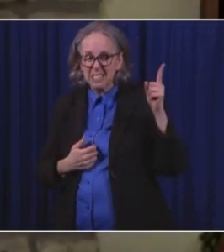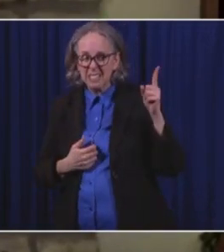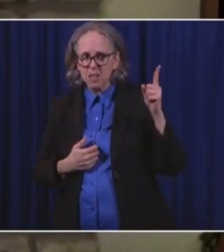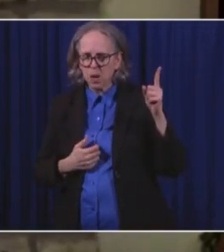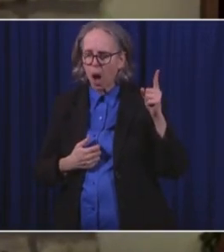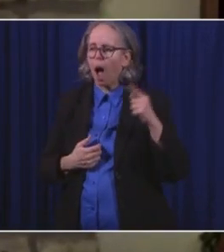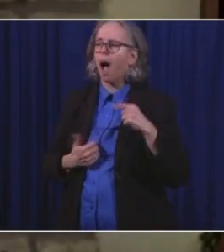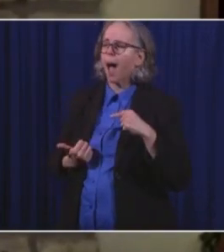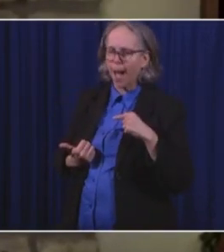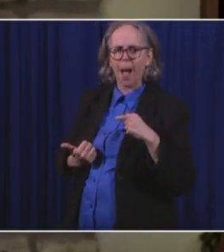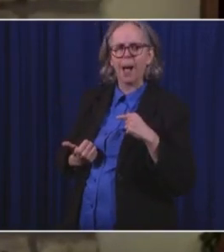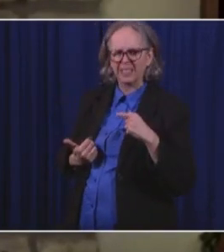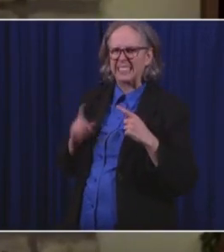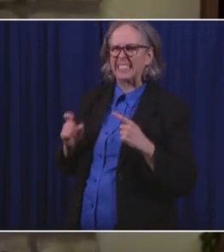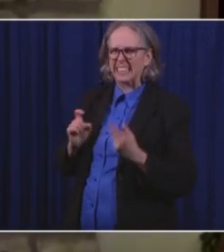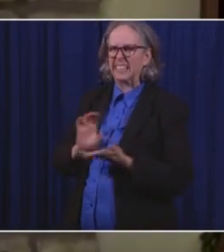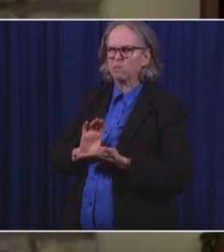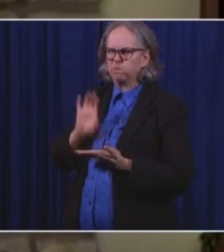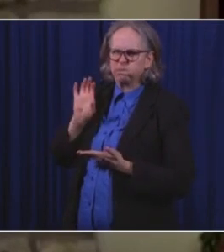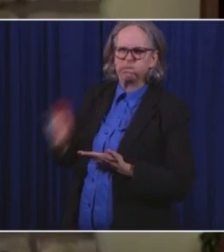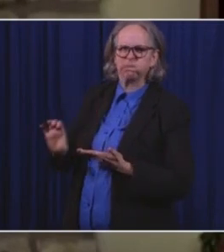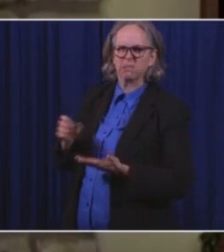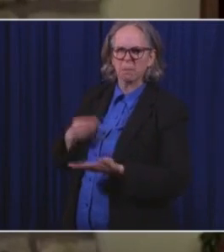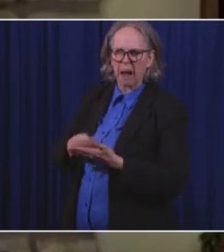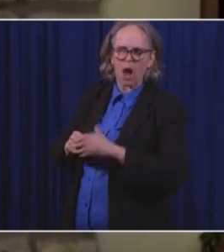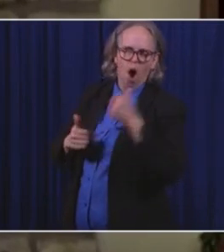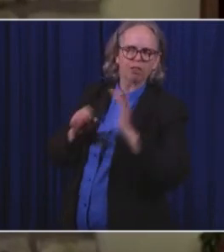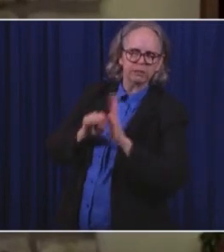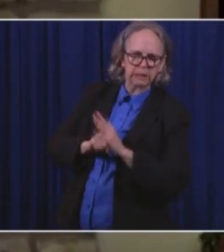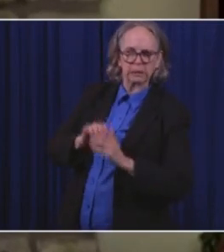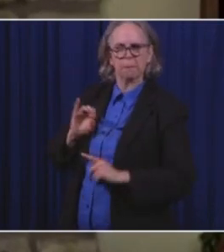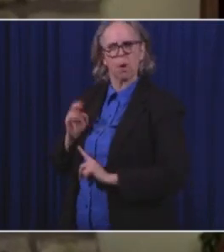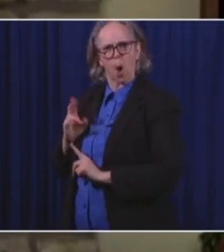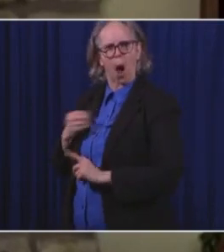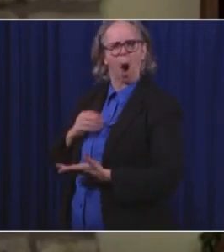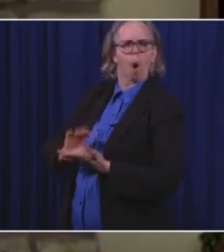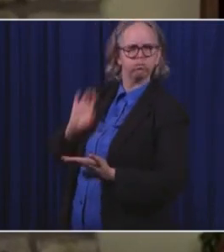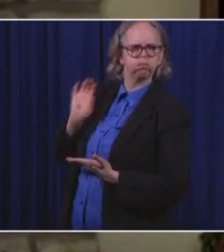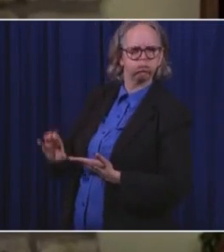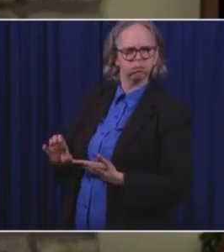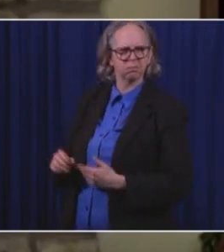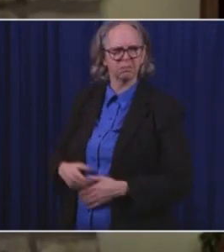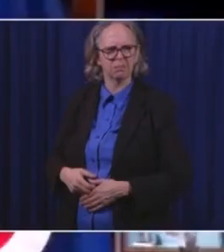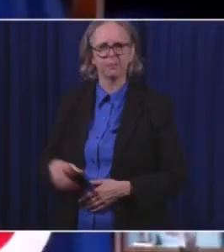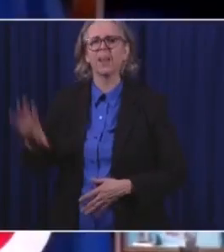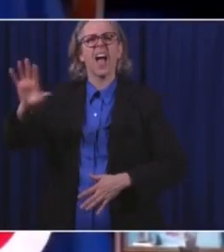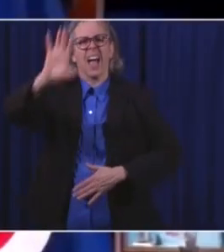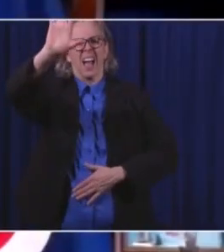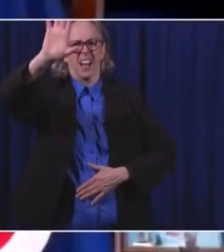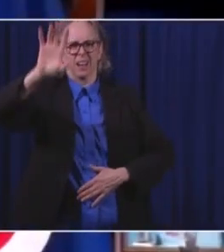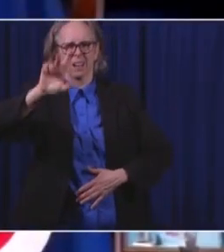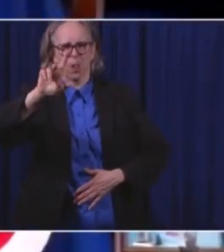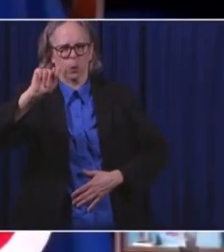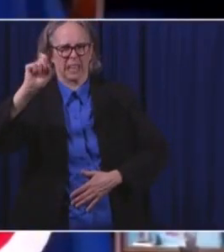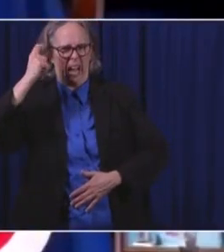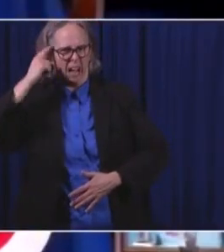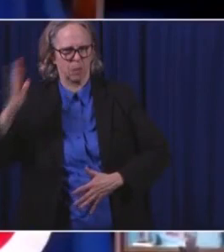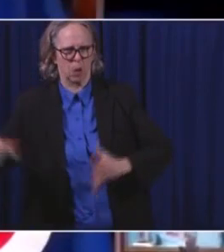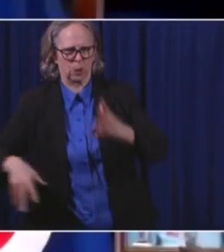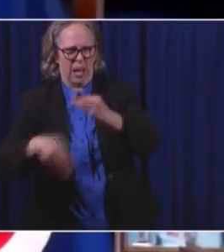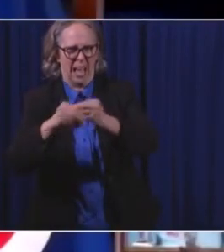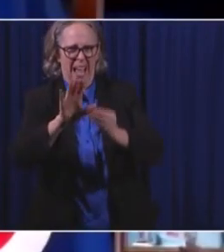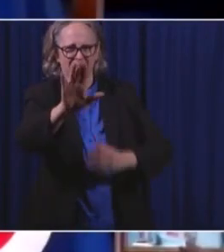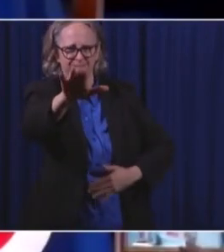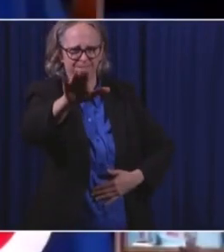situation in Ohio and in other states. Governor, if I could add a couple things to that. Jackie, that's